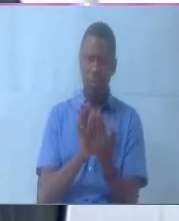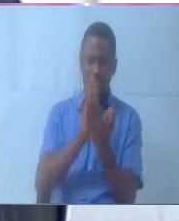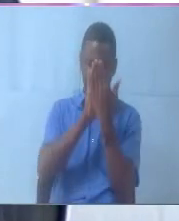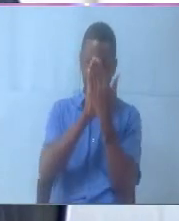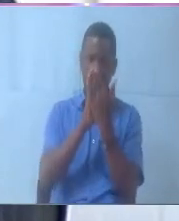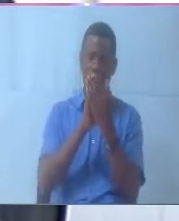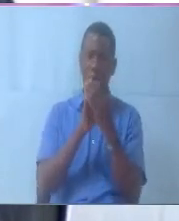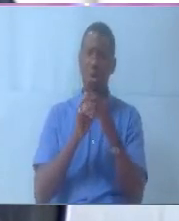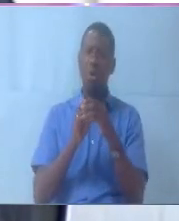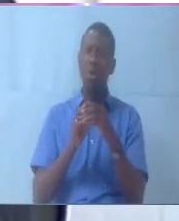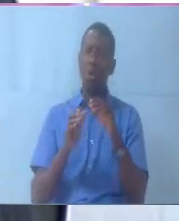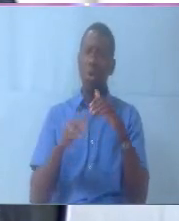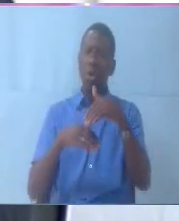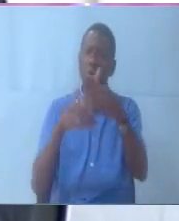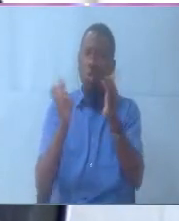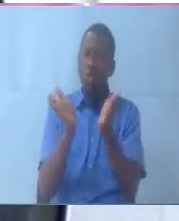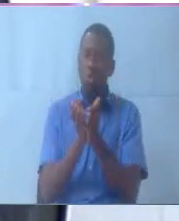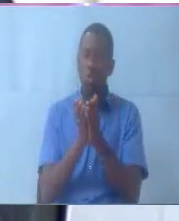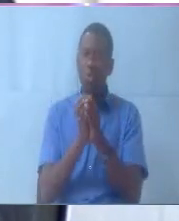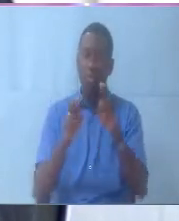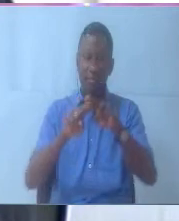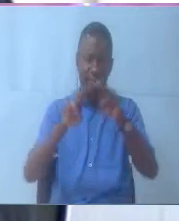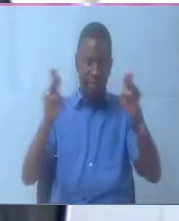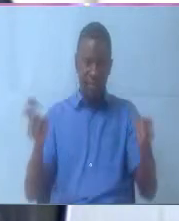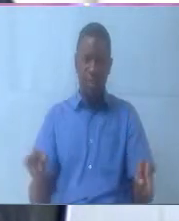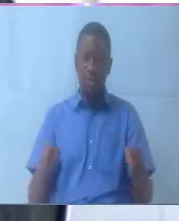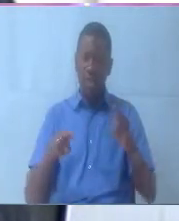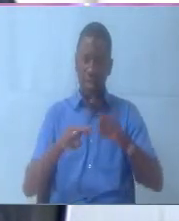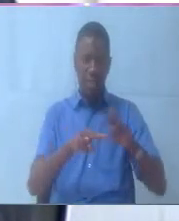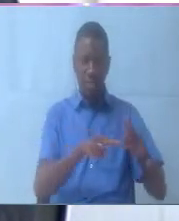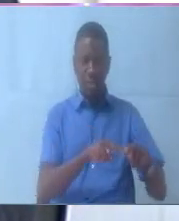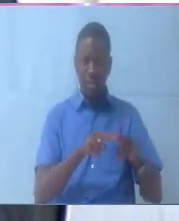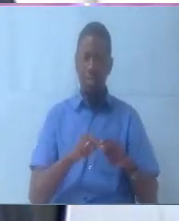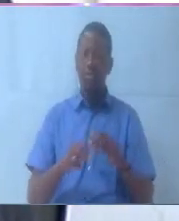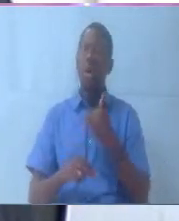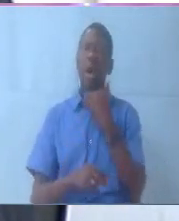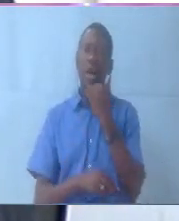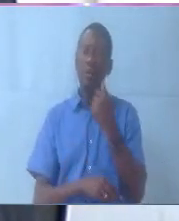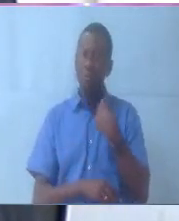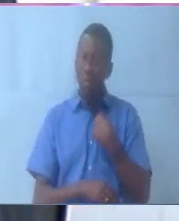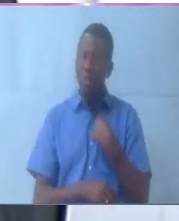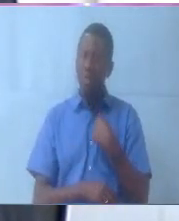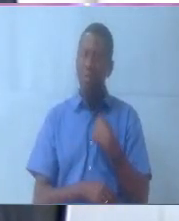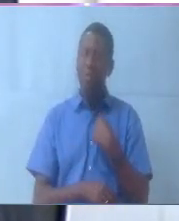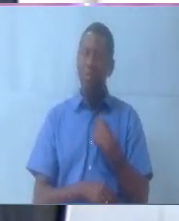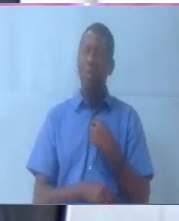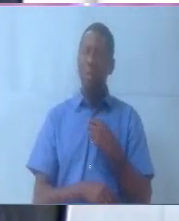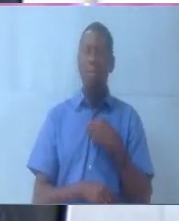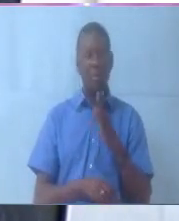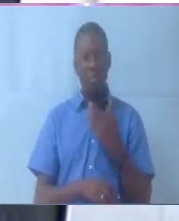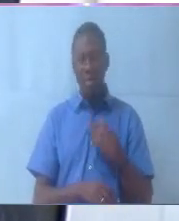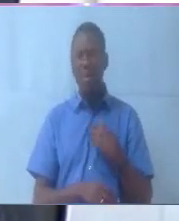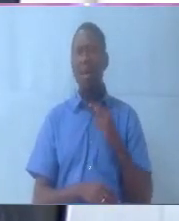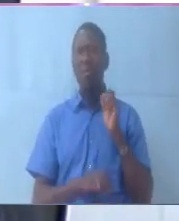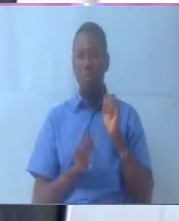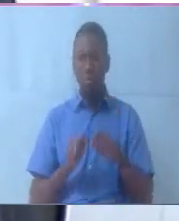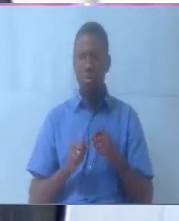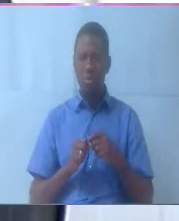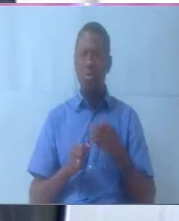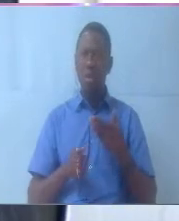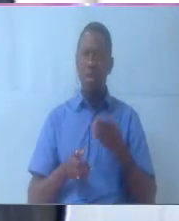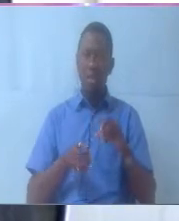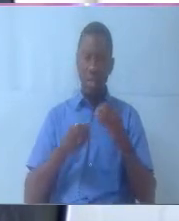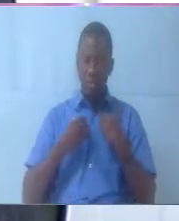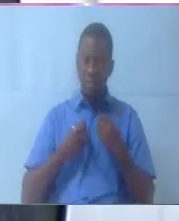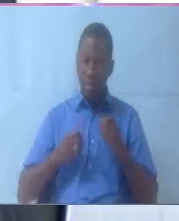to give a reason to tell me why they have arrested me, and maybe I will be given an opportunity for me to explain to them what they